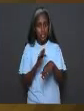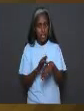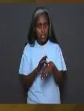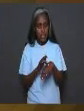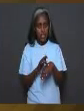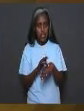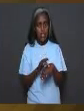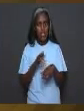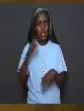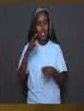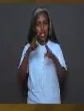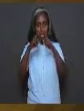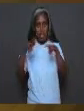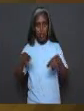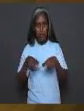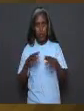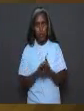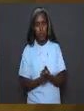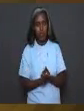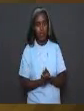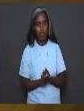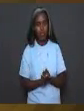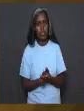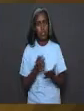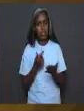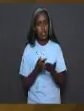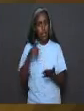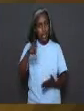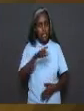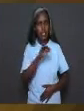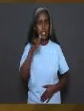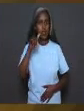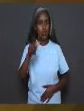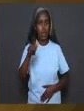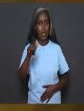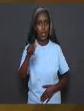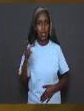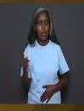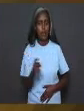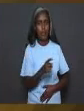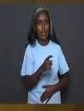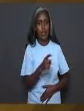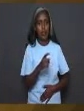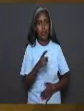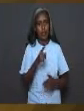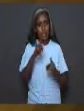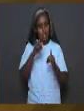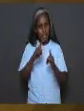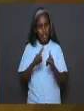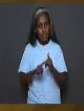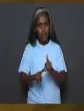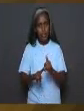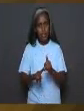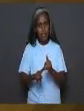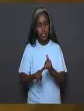hyperbola, but as x and y become infinite, the